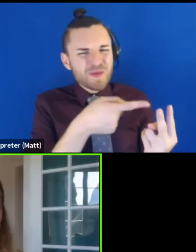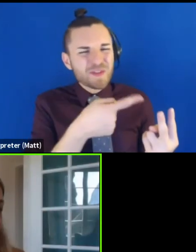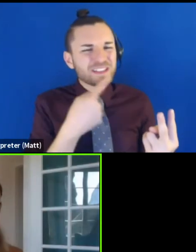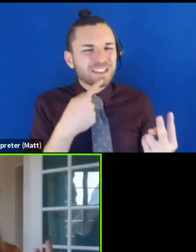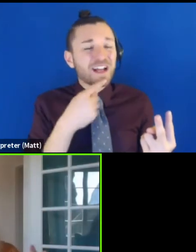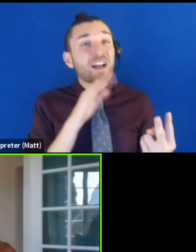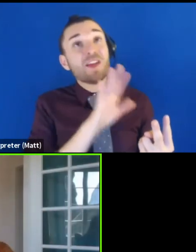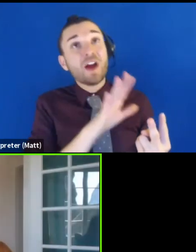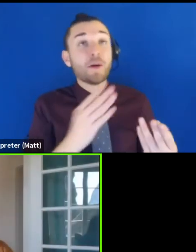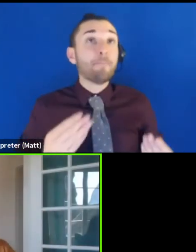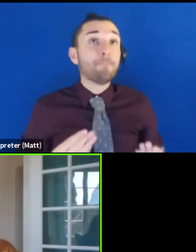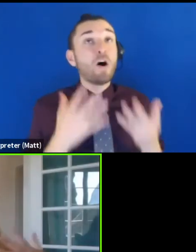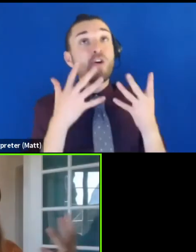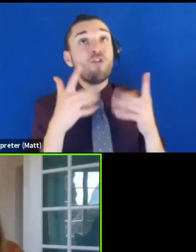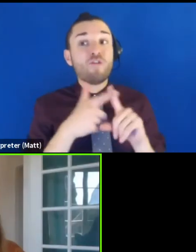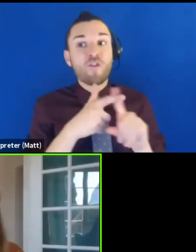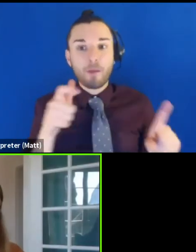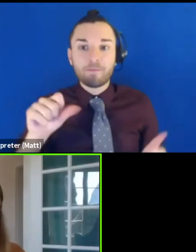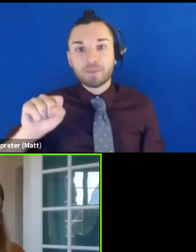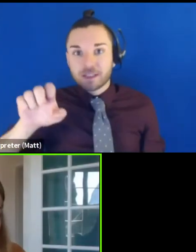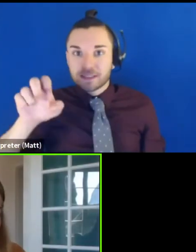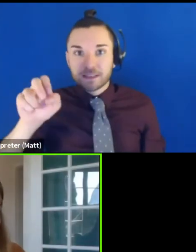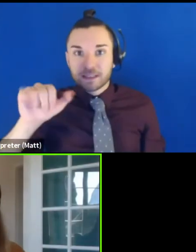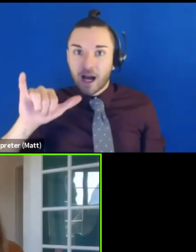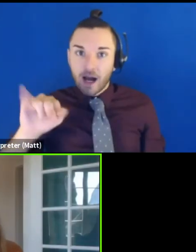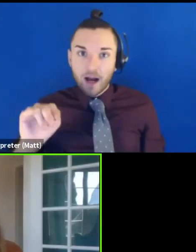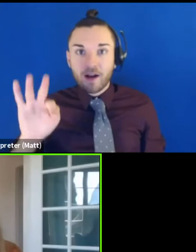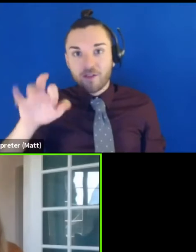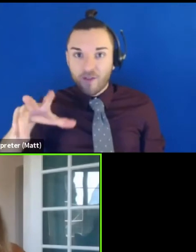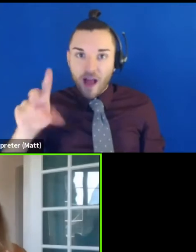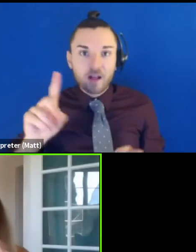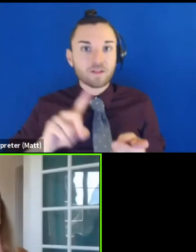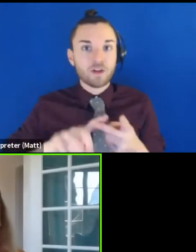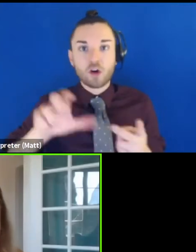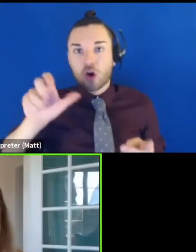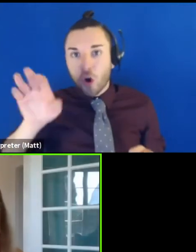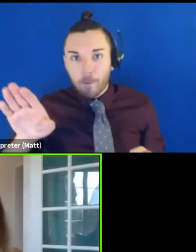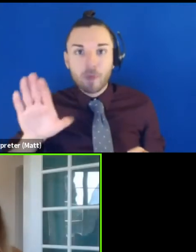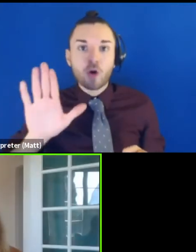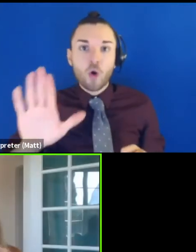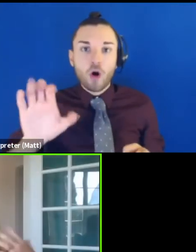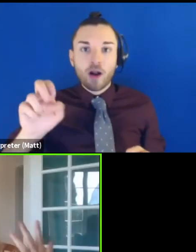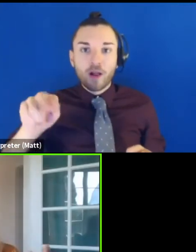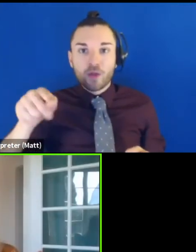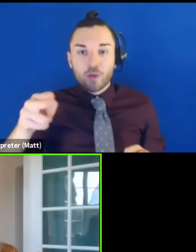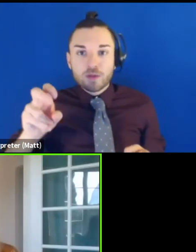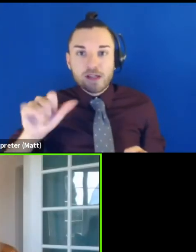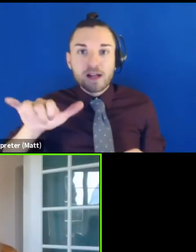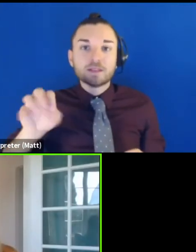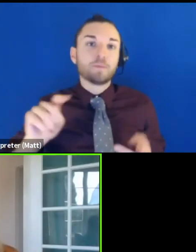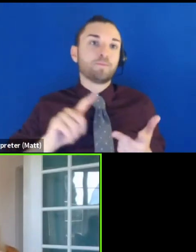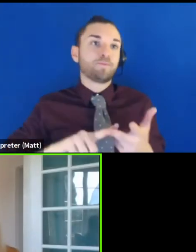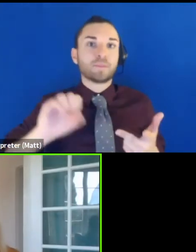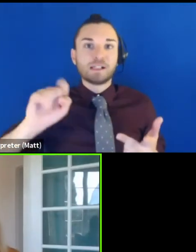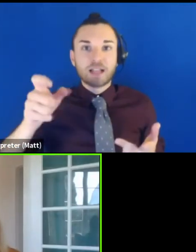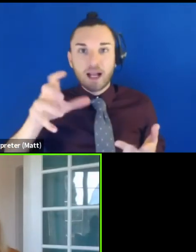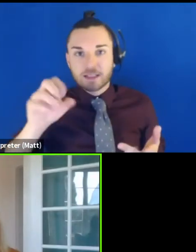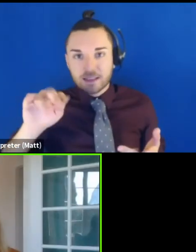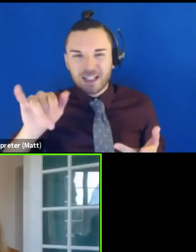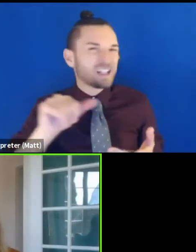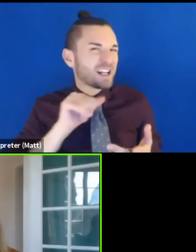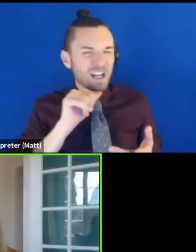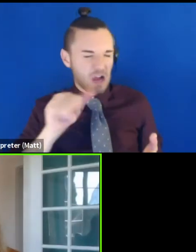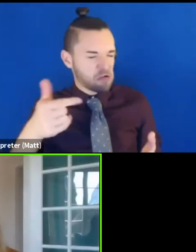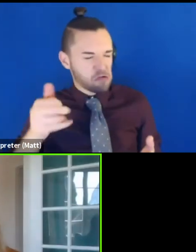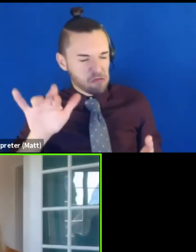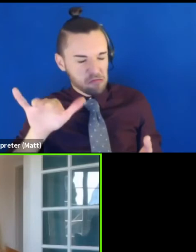are like our Seinfeld and Curb Your Enthusiasm and Sex of the City, not Girls so much. I find the show to